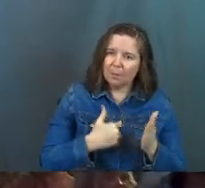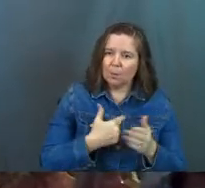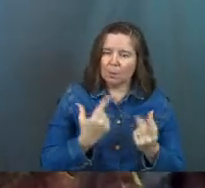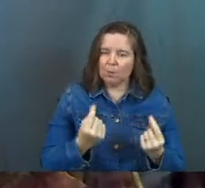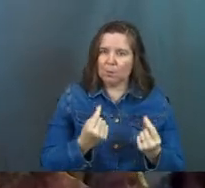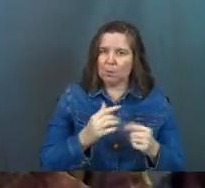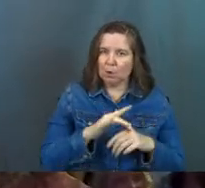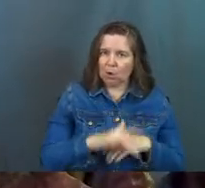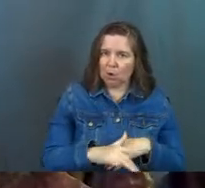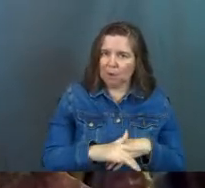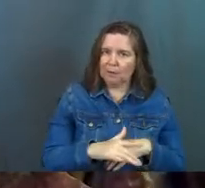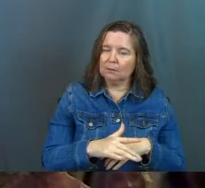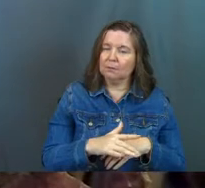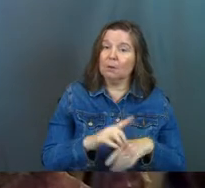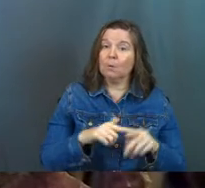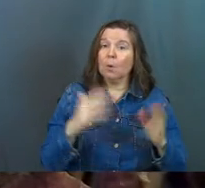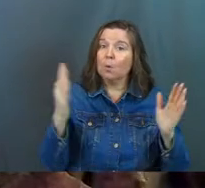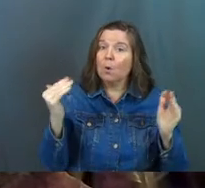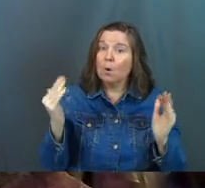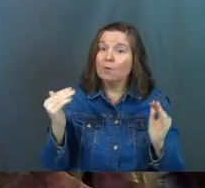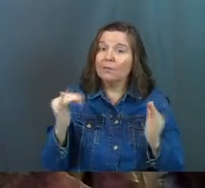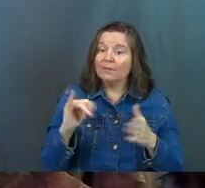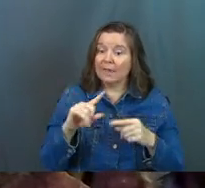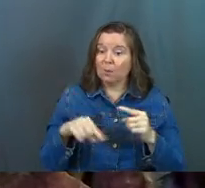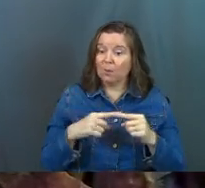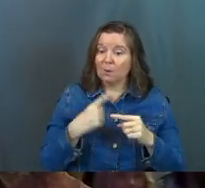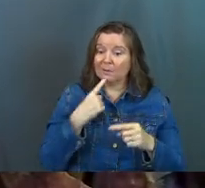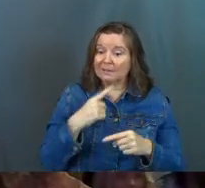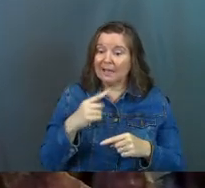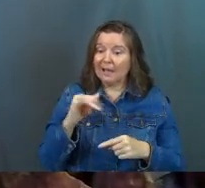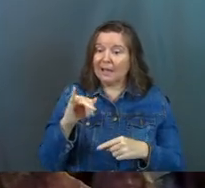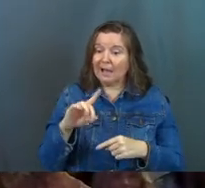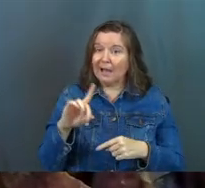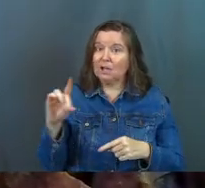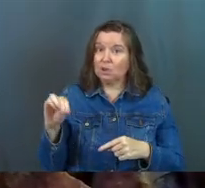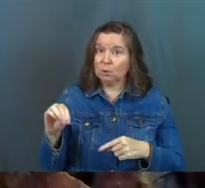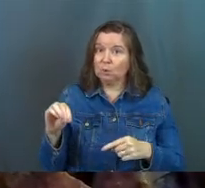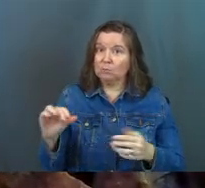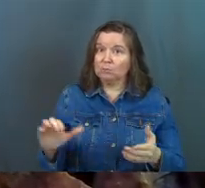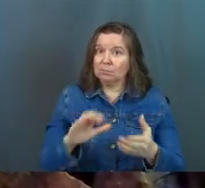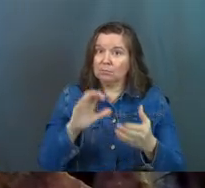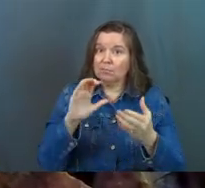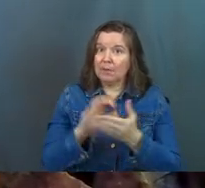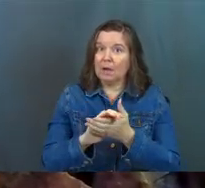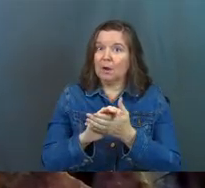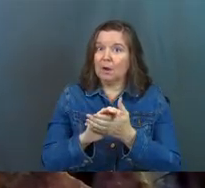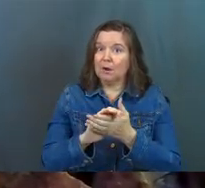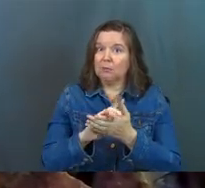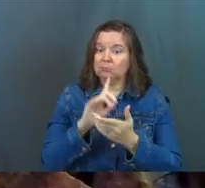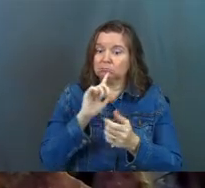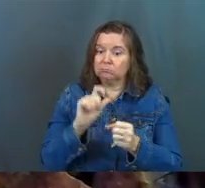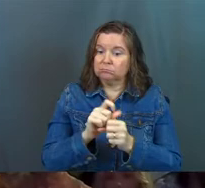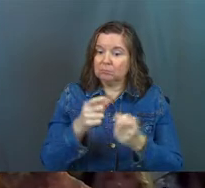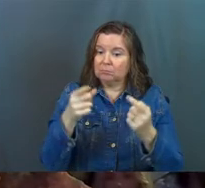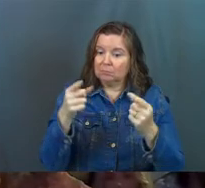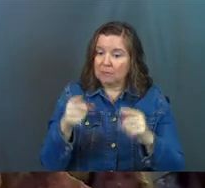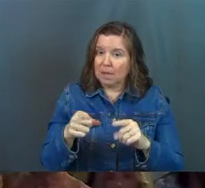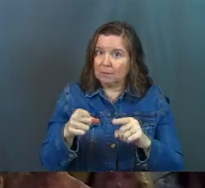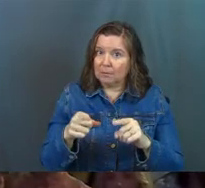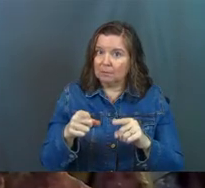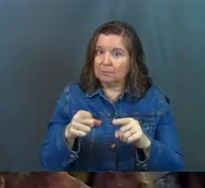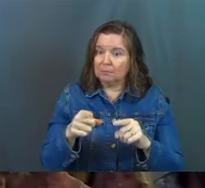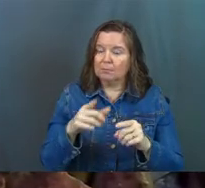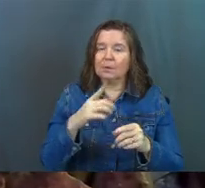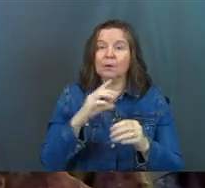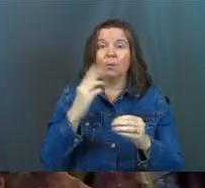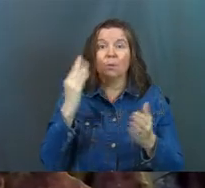the early days. What we're hopeful about is that when we say the I do's and we become married for real and we make our covenant, what we're hoping is